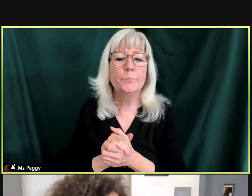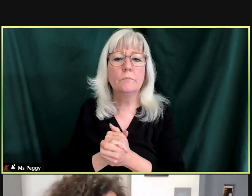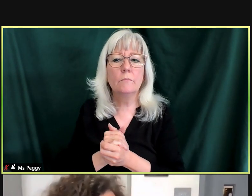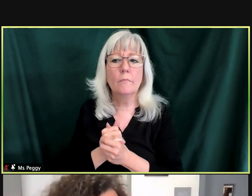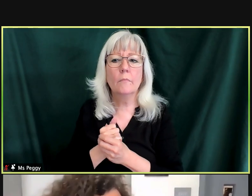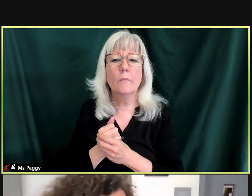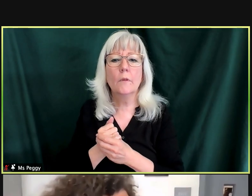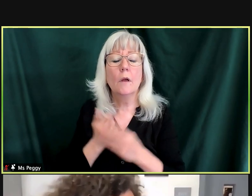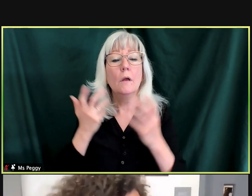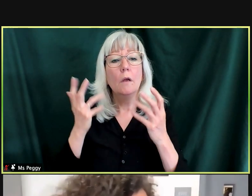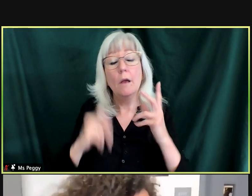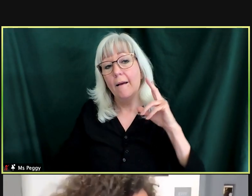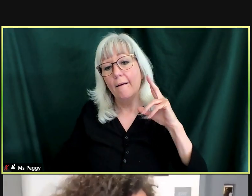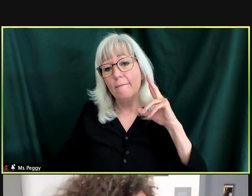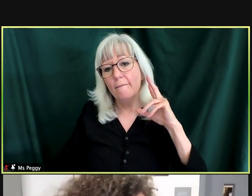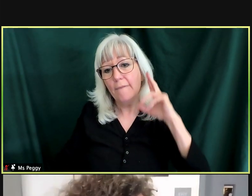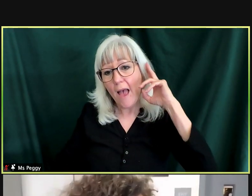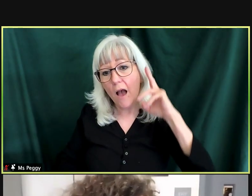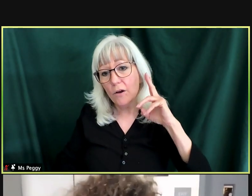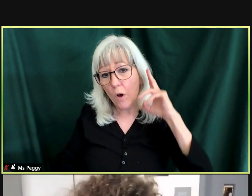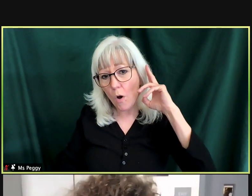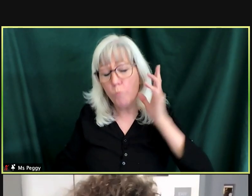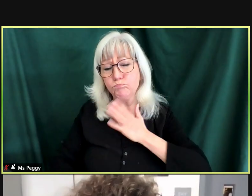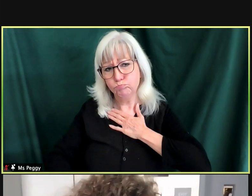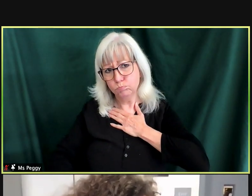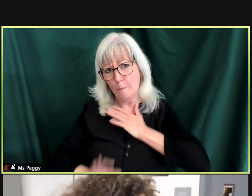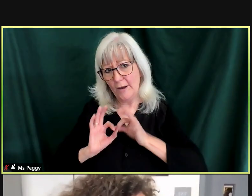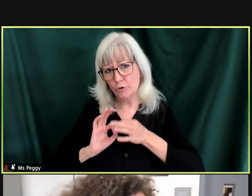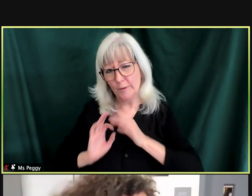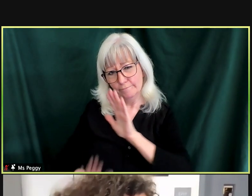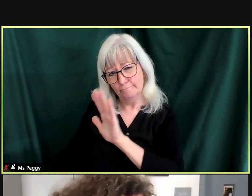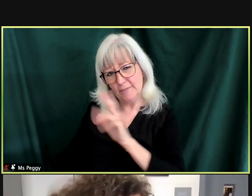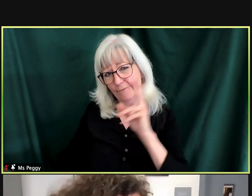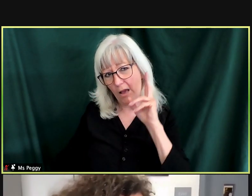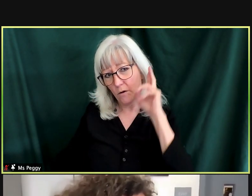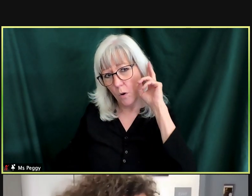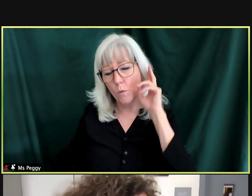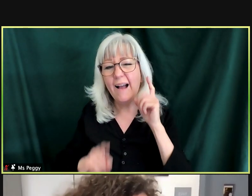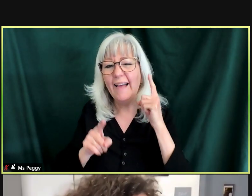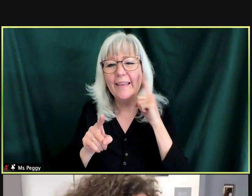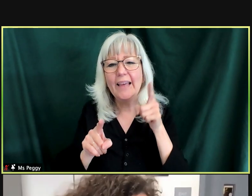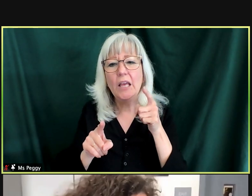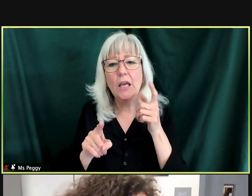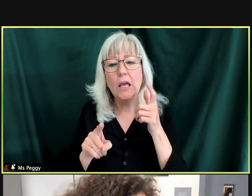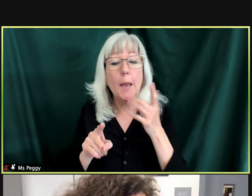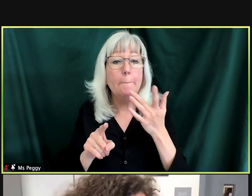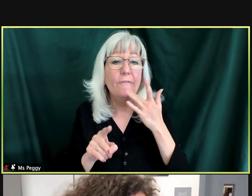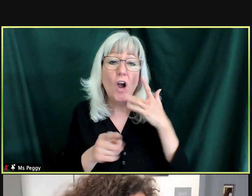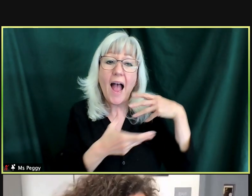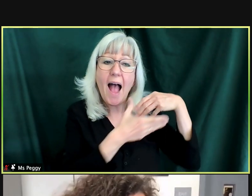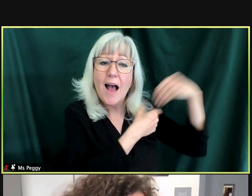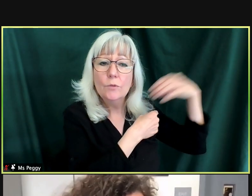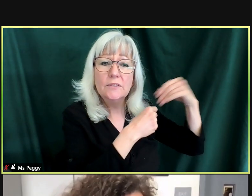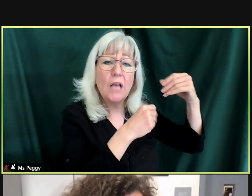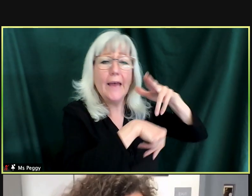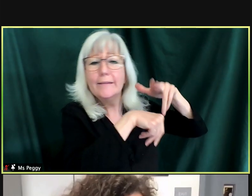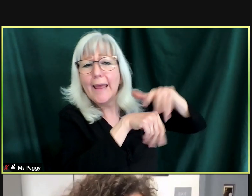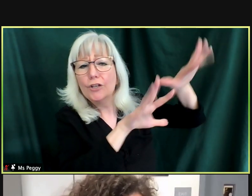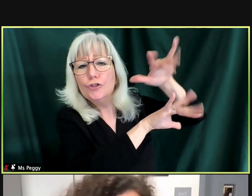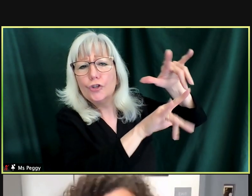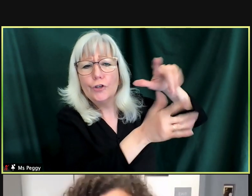So I think Van Gogh, my interpretation of Van Gogh is he would prefer to paint outside and paint nature, but there's a lot